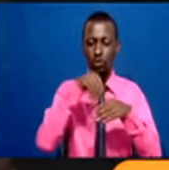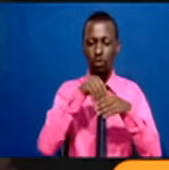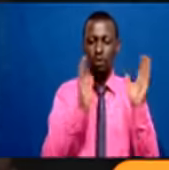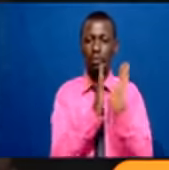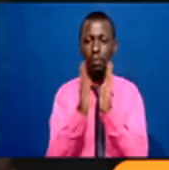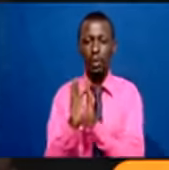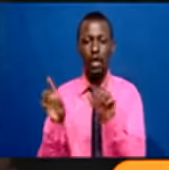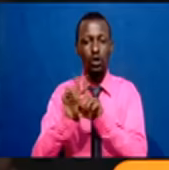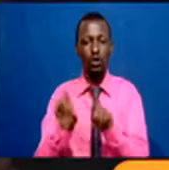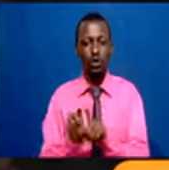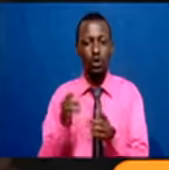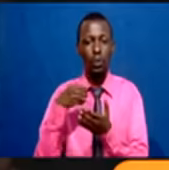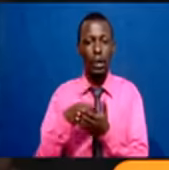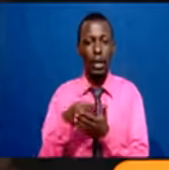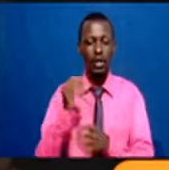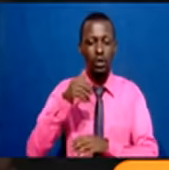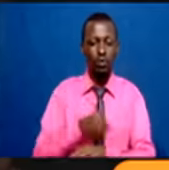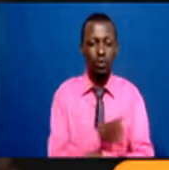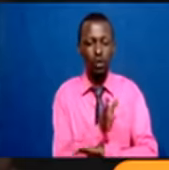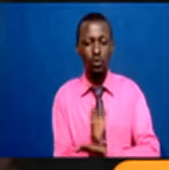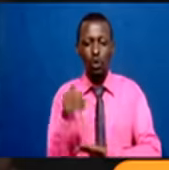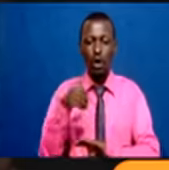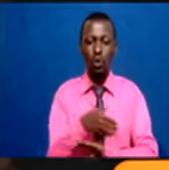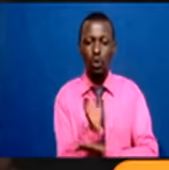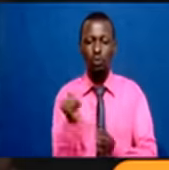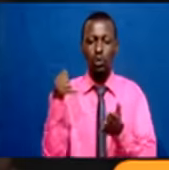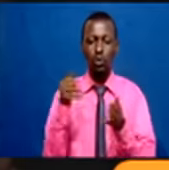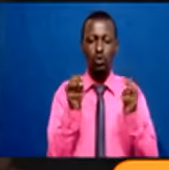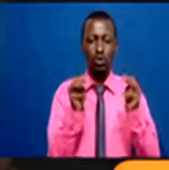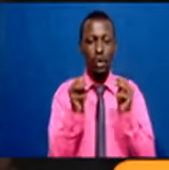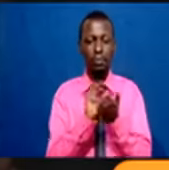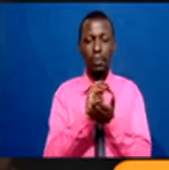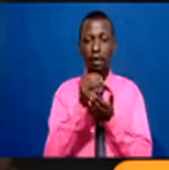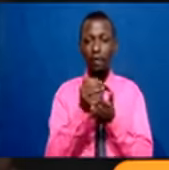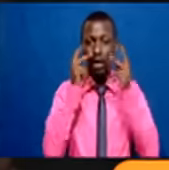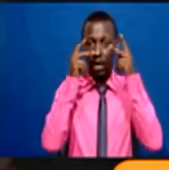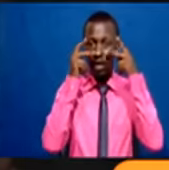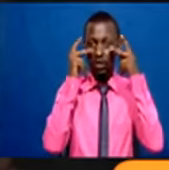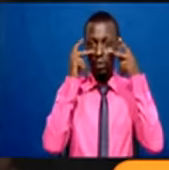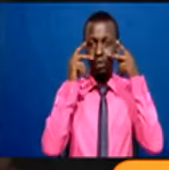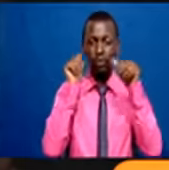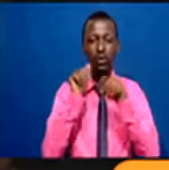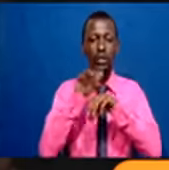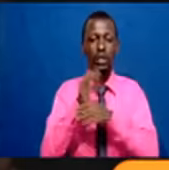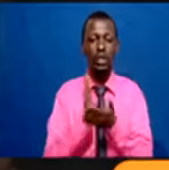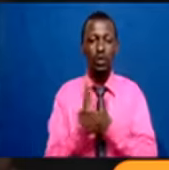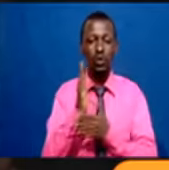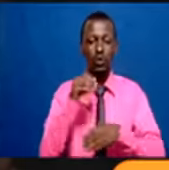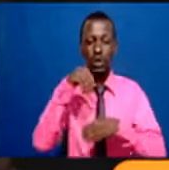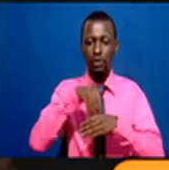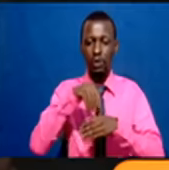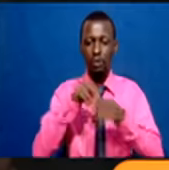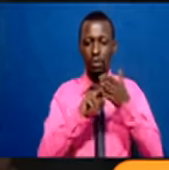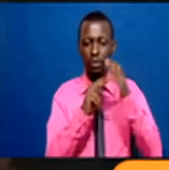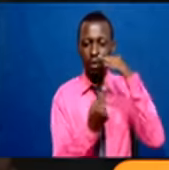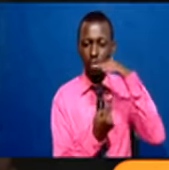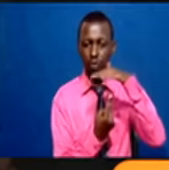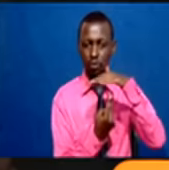laundering activities, which includes managing Al-Shabaab funds laundered through investment projects